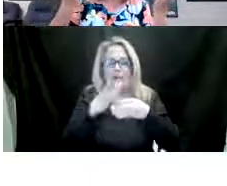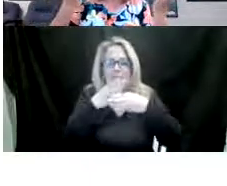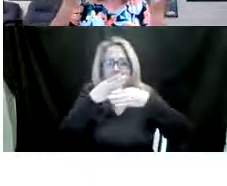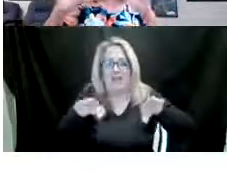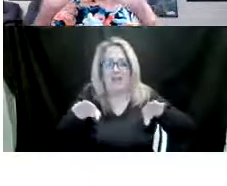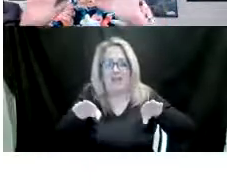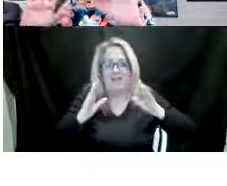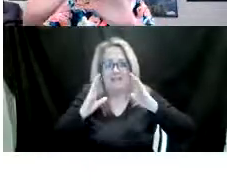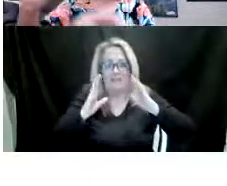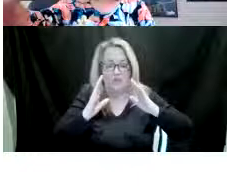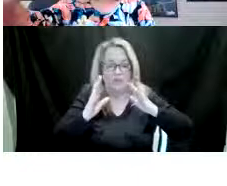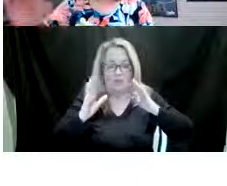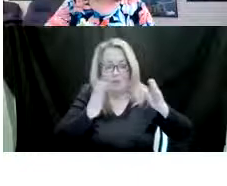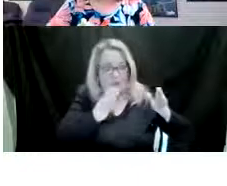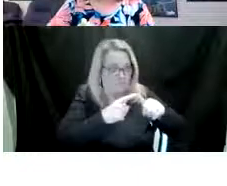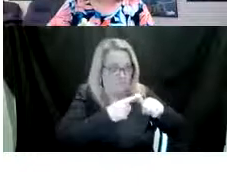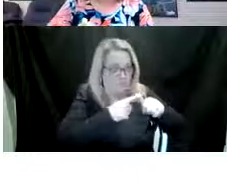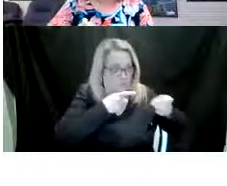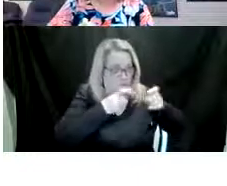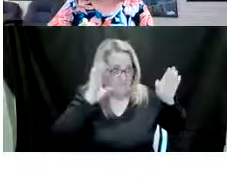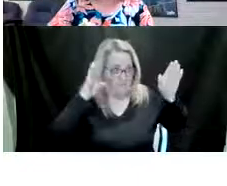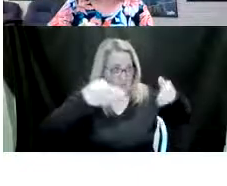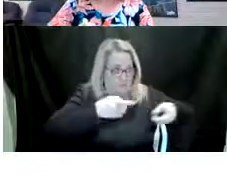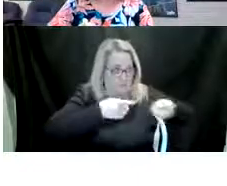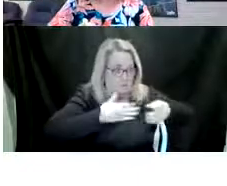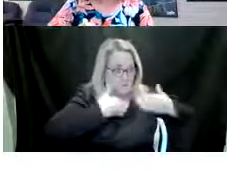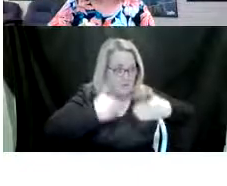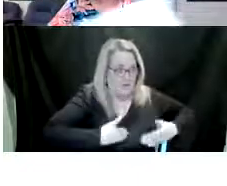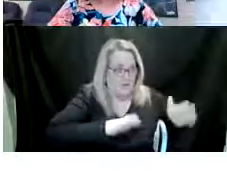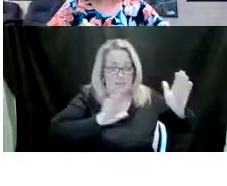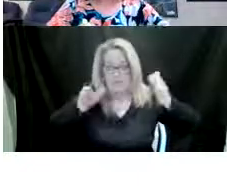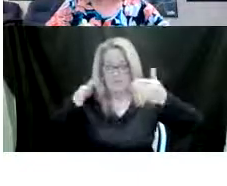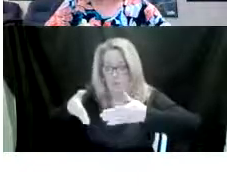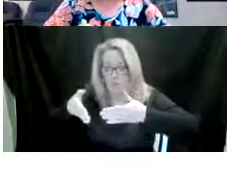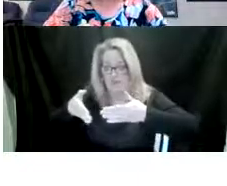from controlling their bodies and being able to interact with things around them.